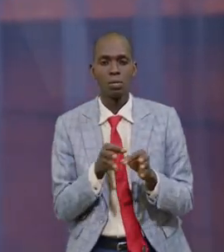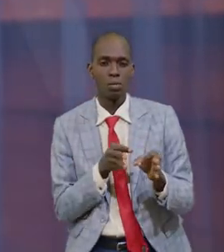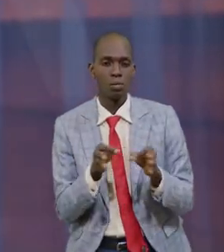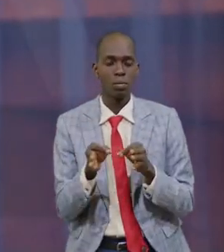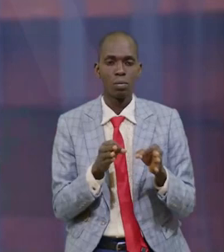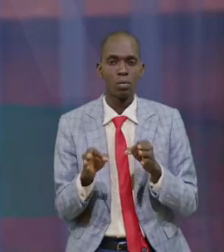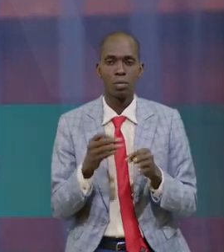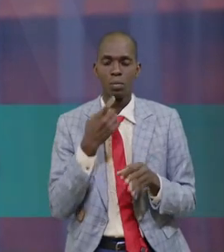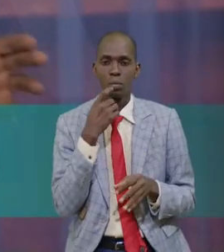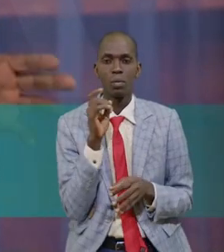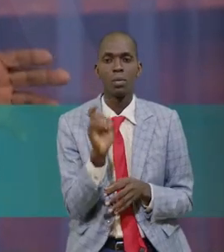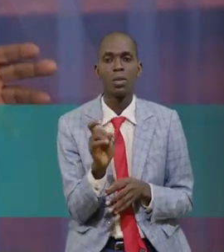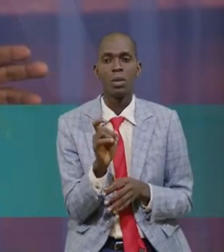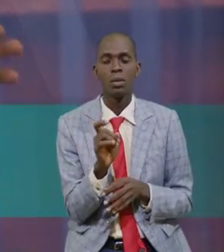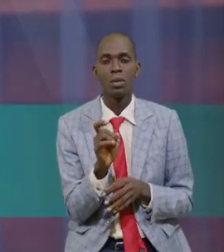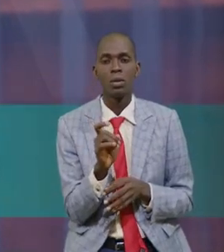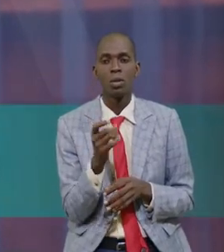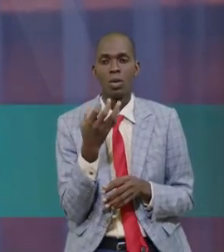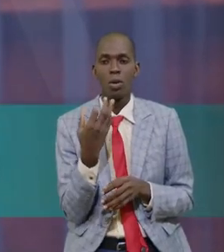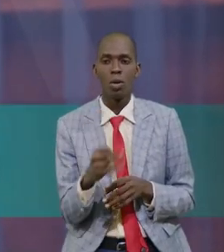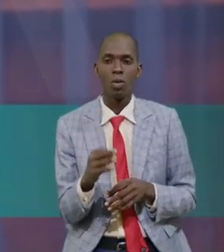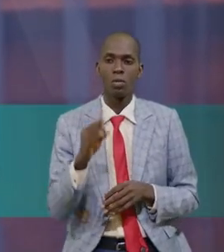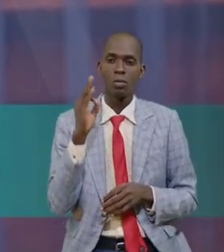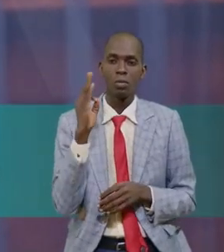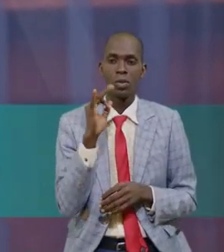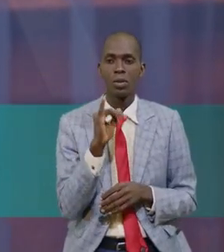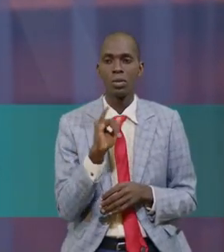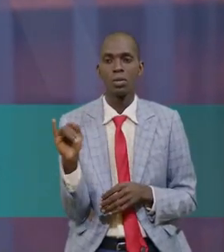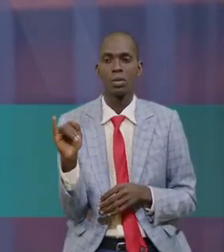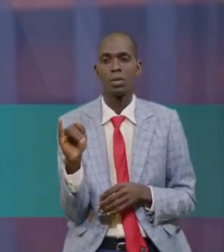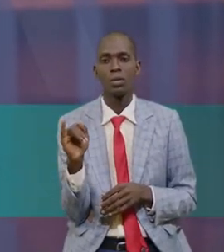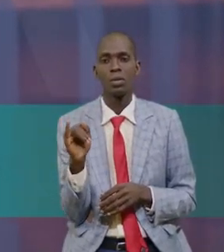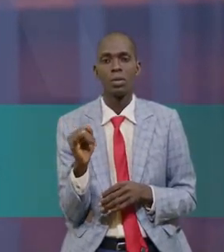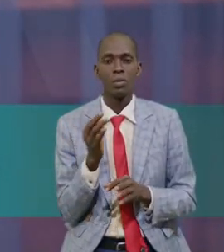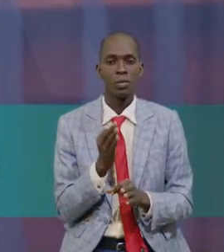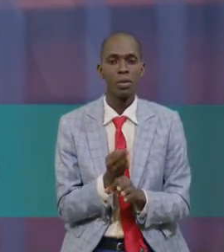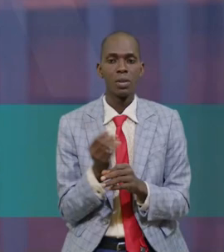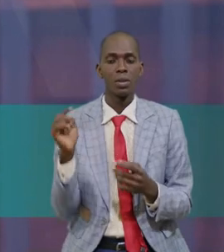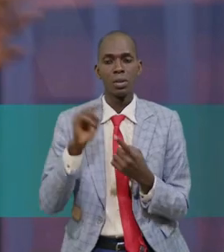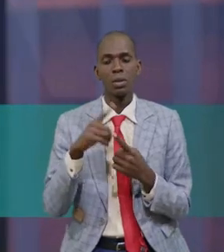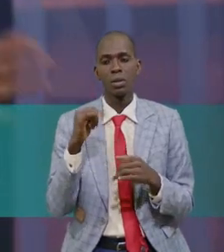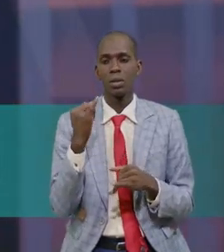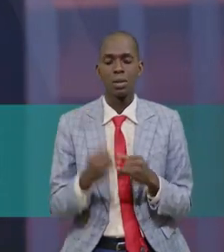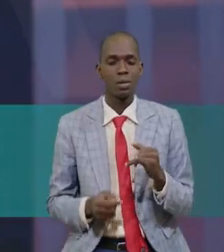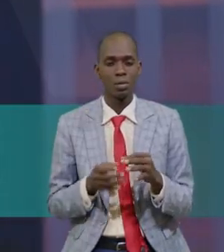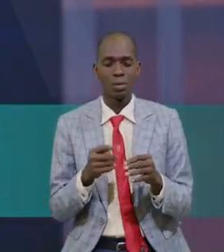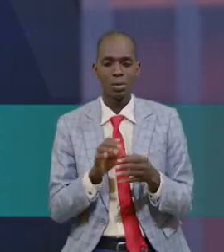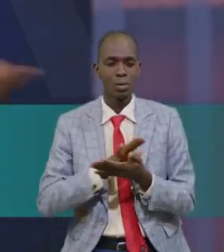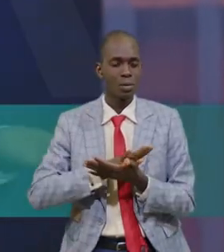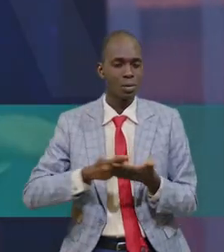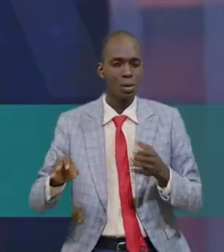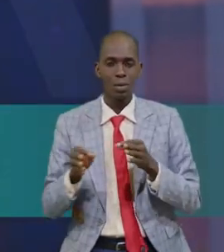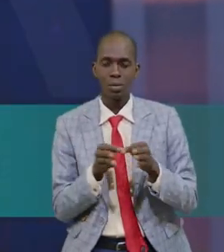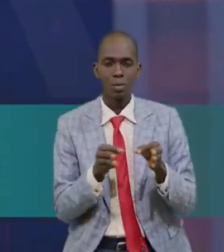mandate of ministering faith till the end. Explicit. There's no shadow of